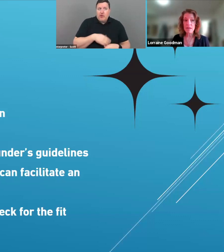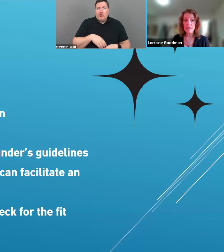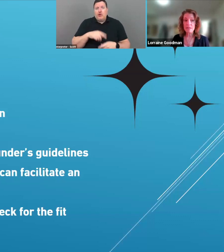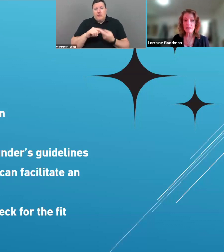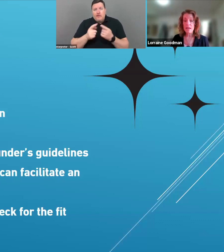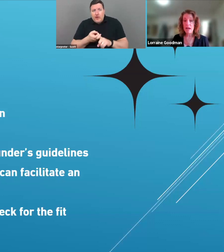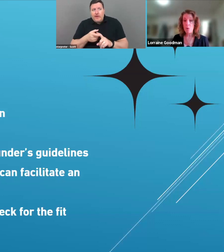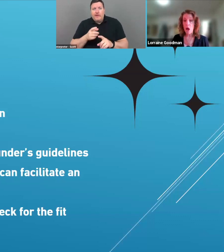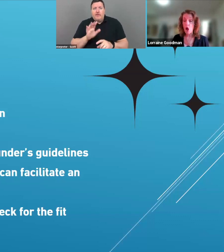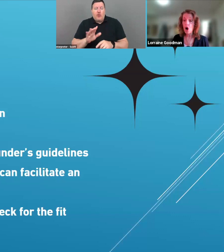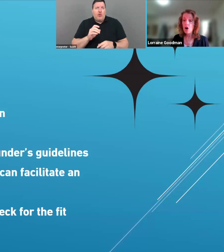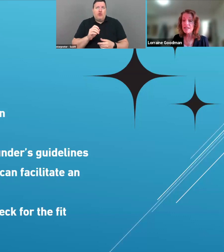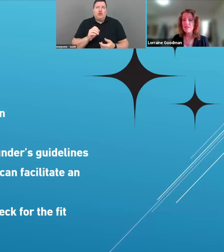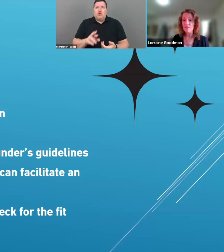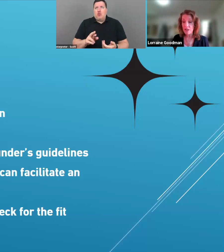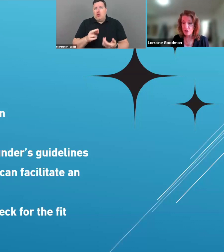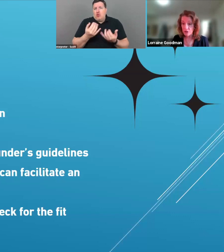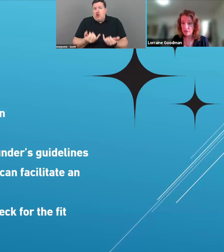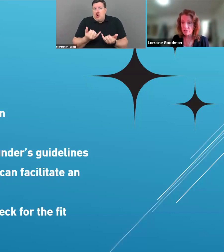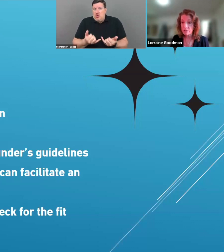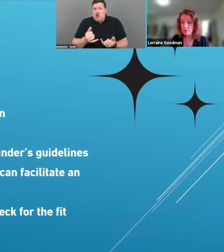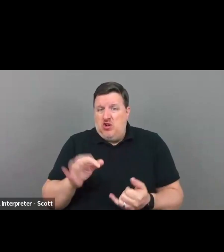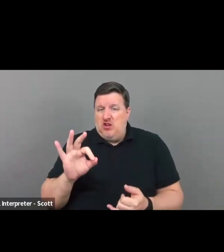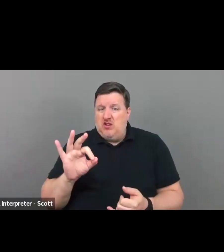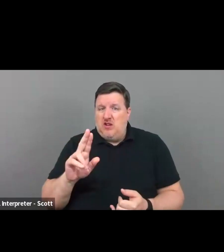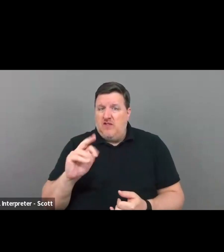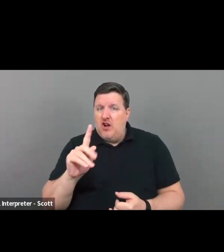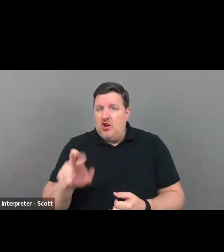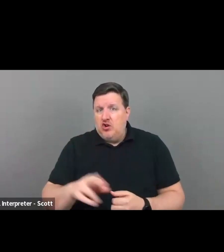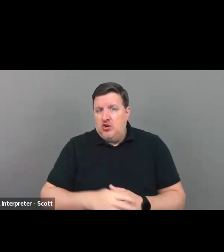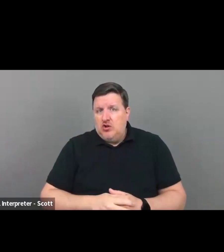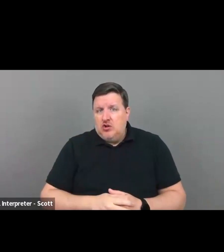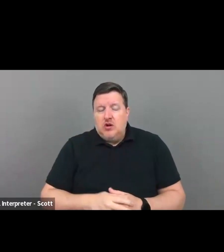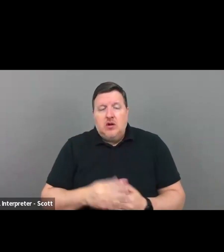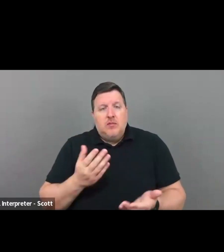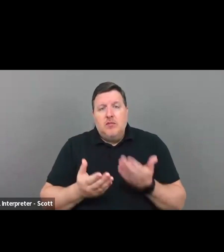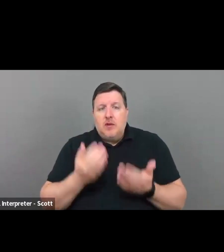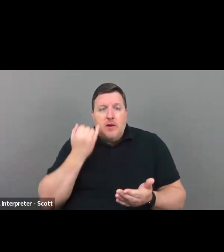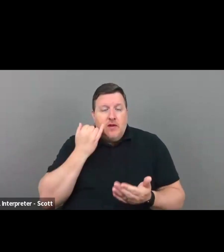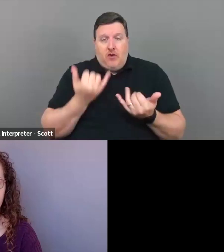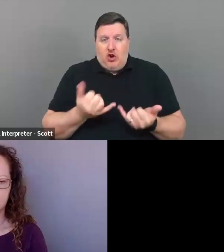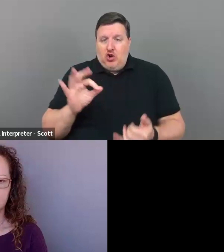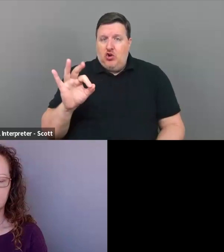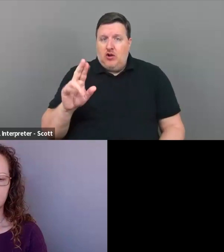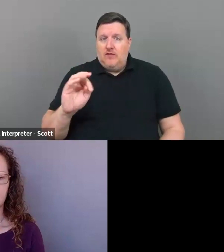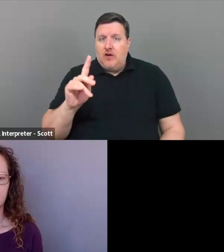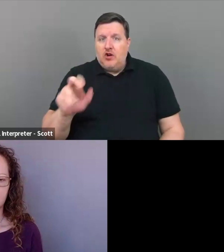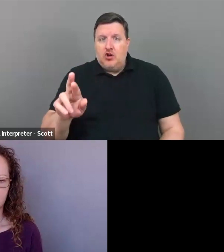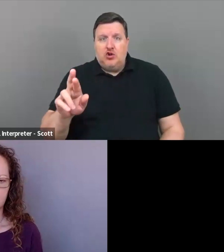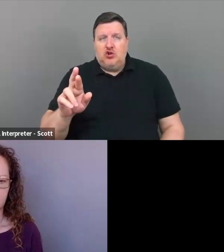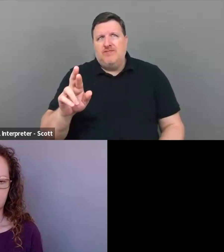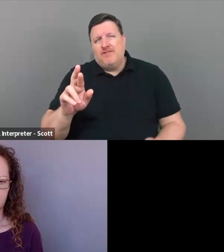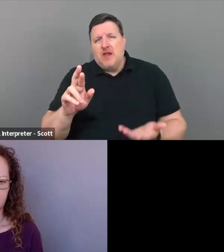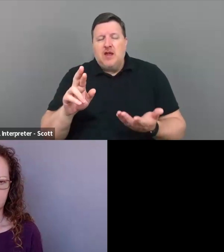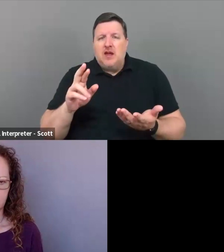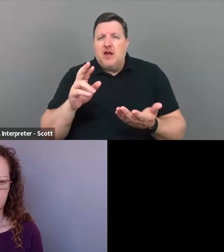Maybe it's a current funder, right? Maybe if a current funder, a lot of,